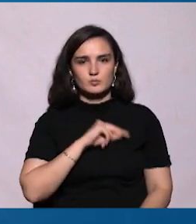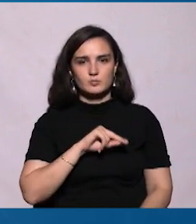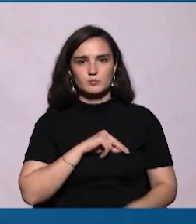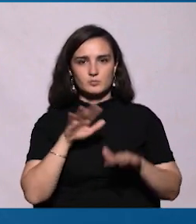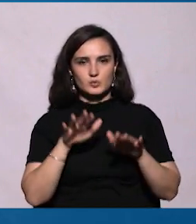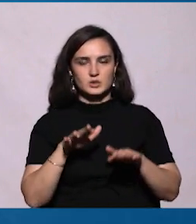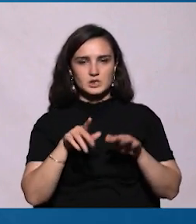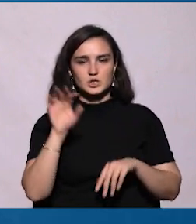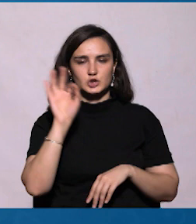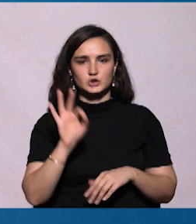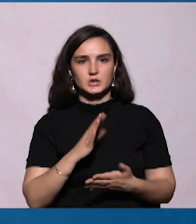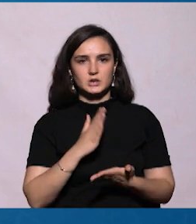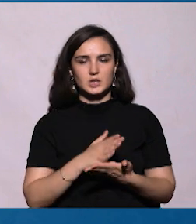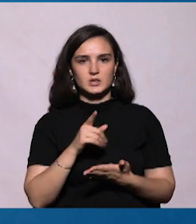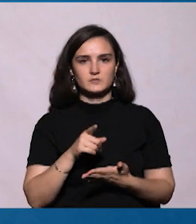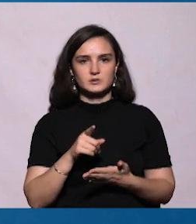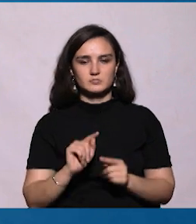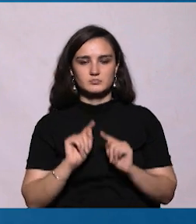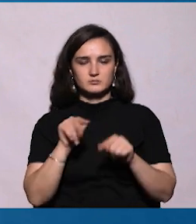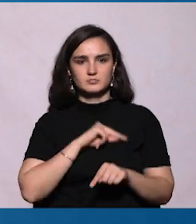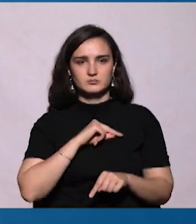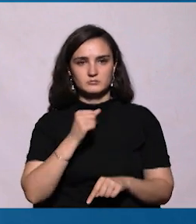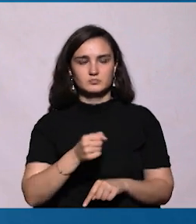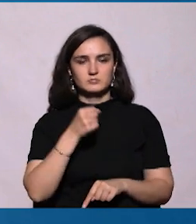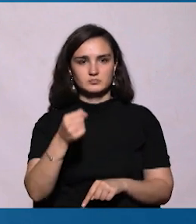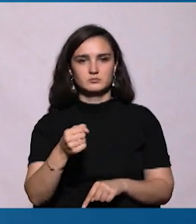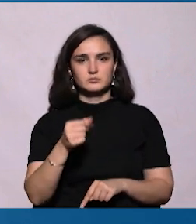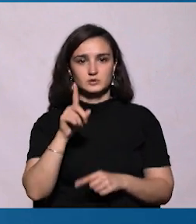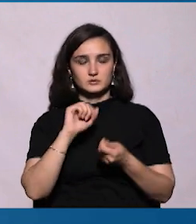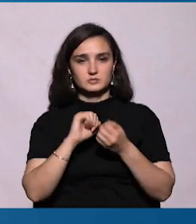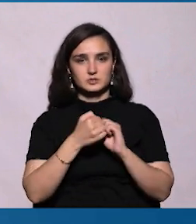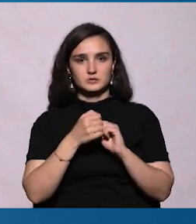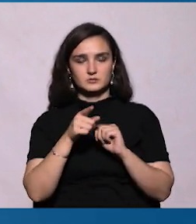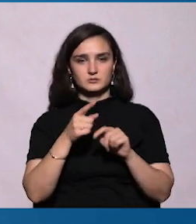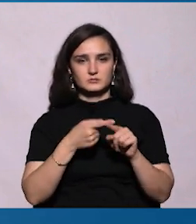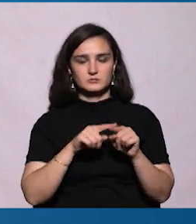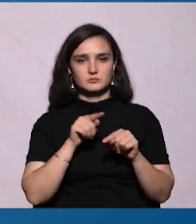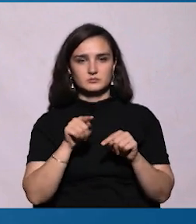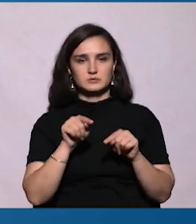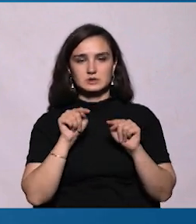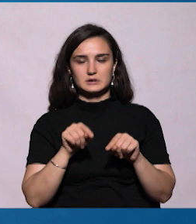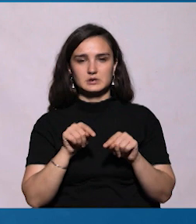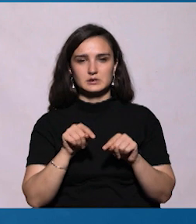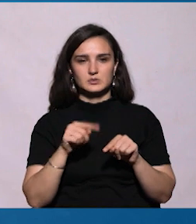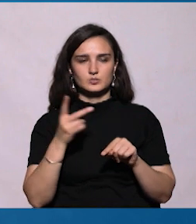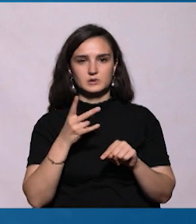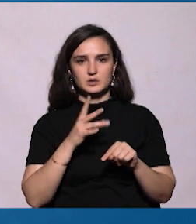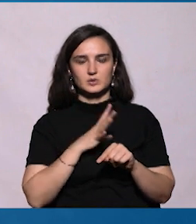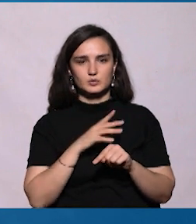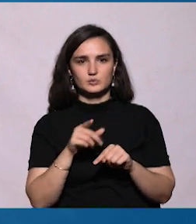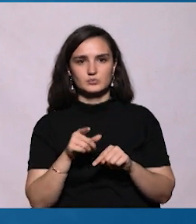position where you often have to be appointed to? I do remember. So, this must